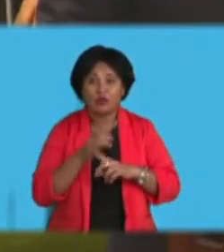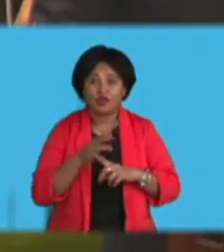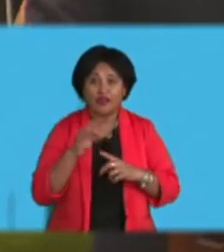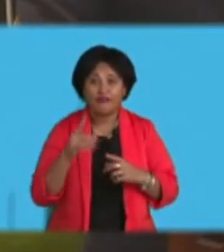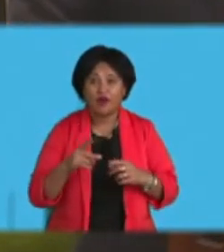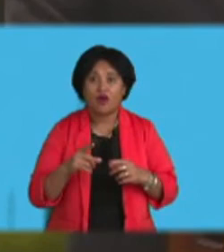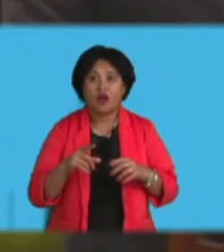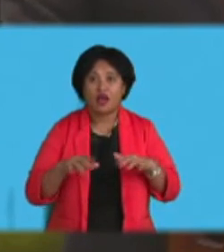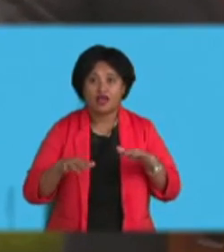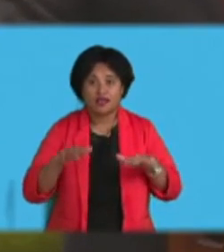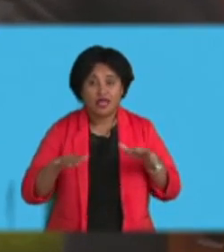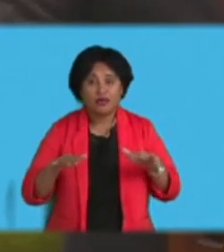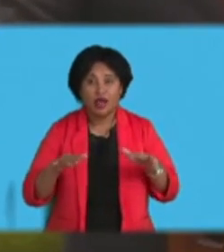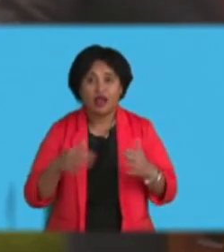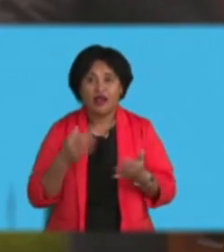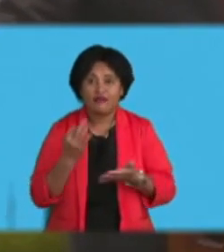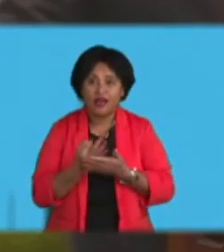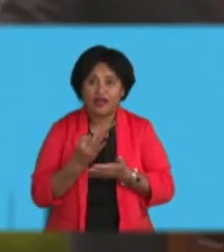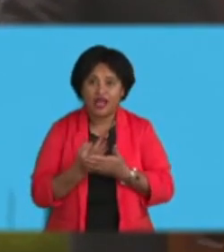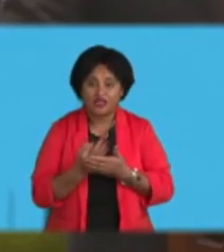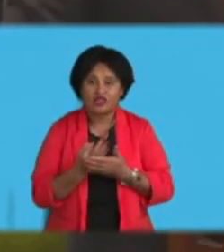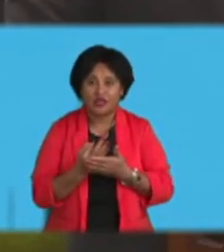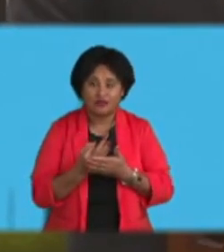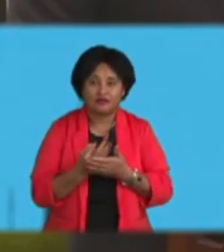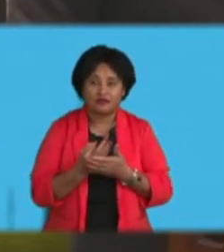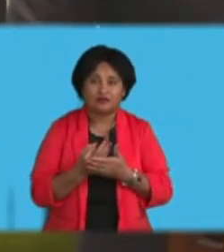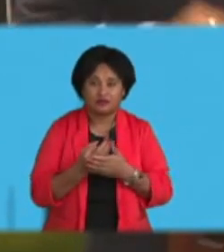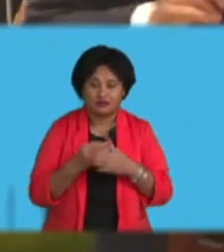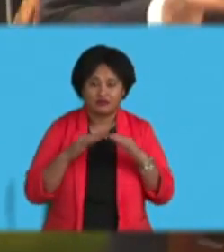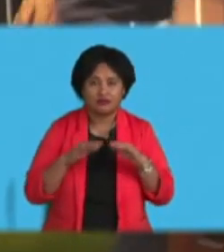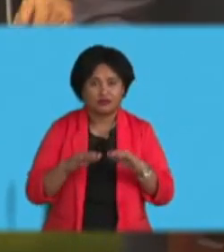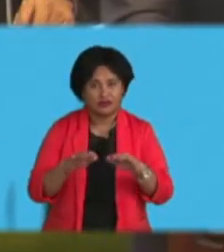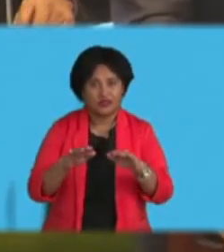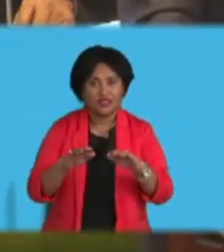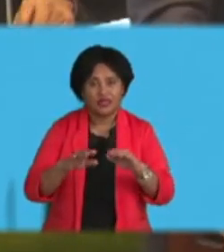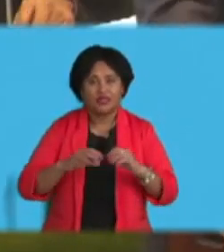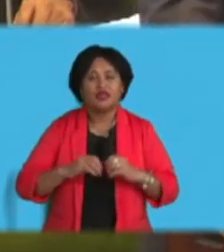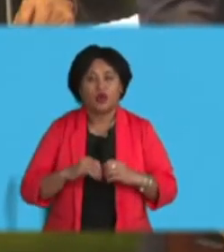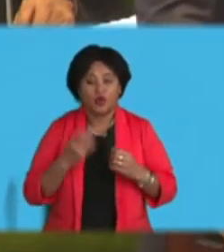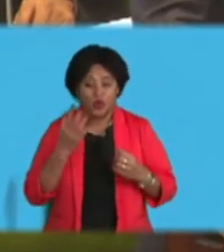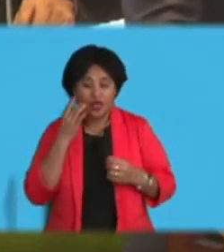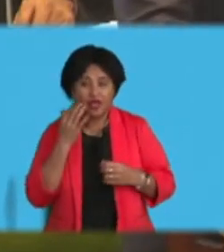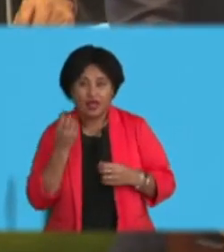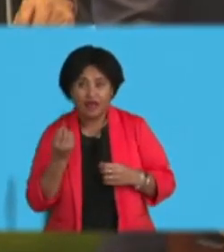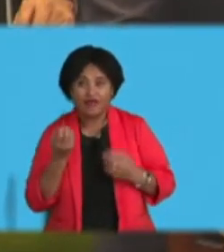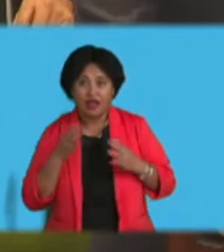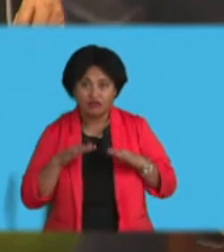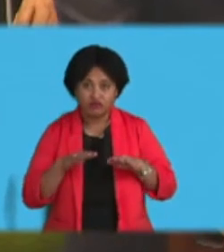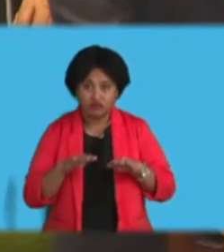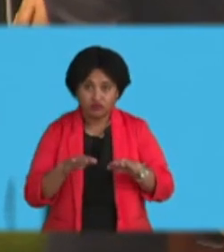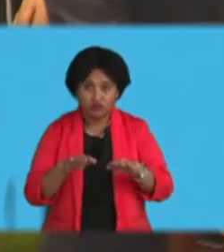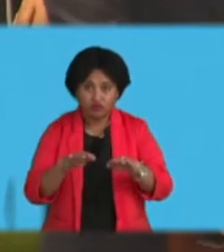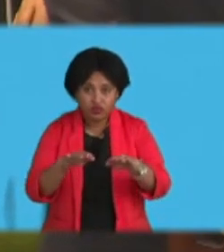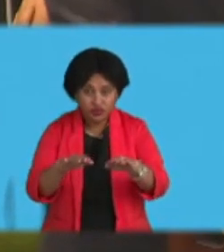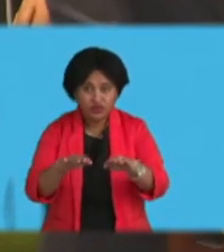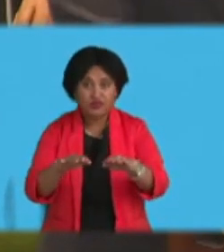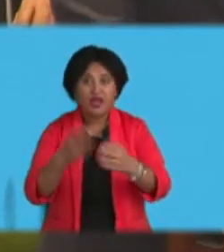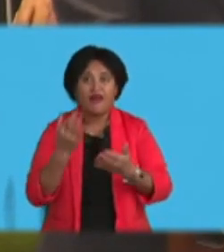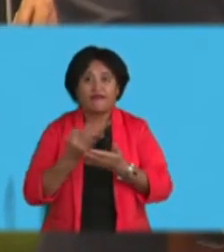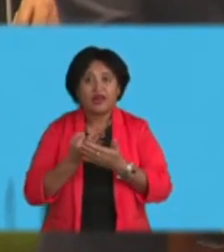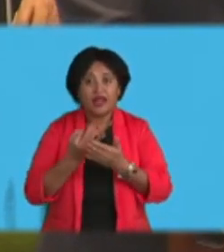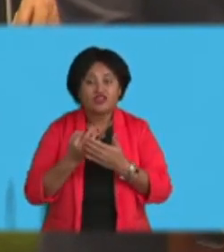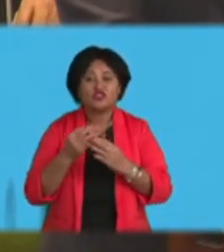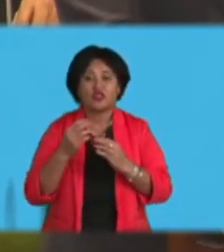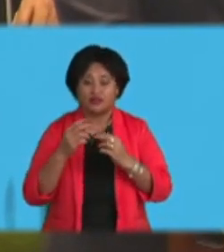financial system for Fiji as a developing and growing economy. When we have financial stability through robust financial infrastructure and